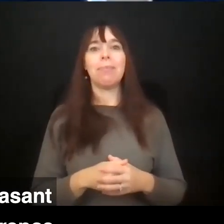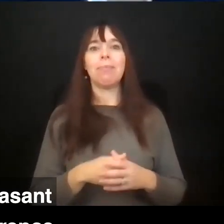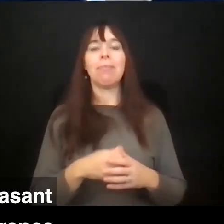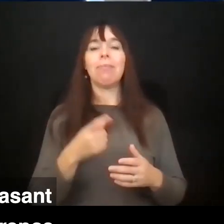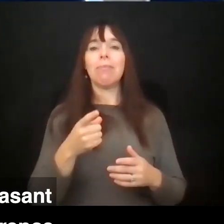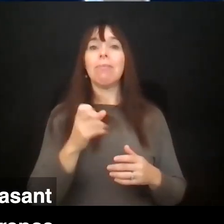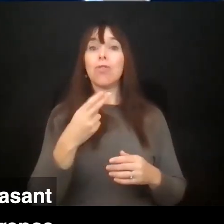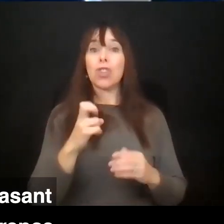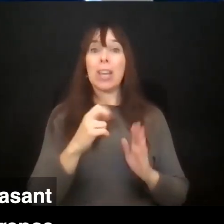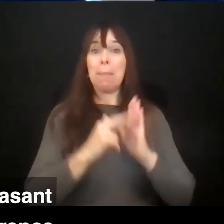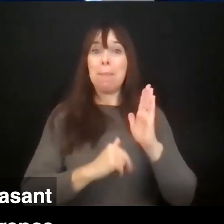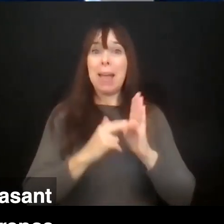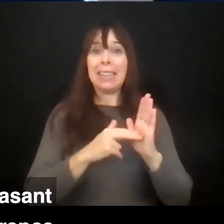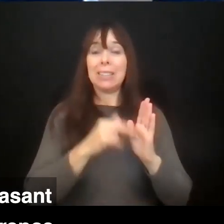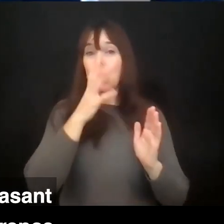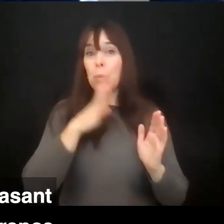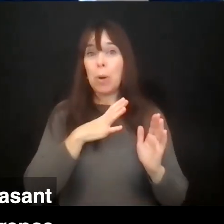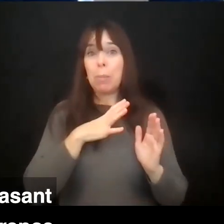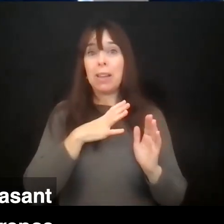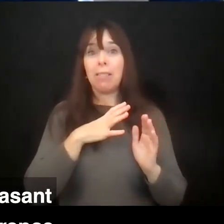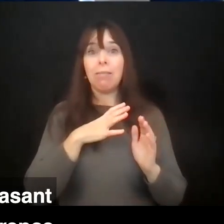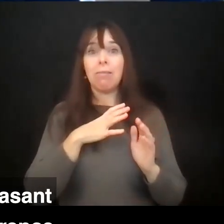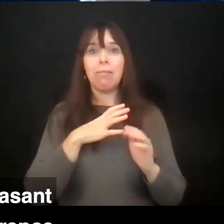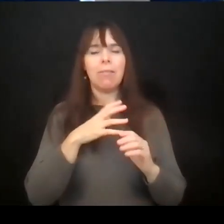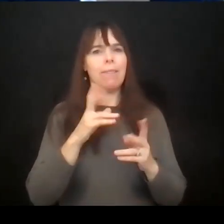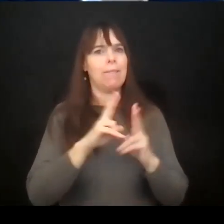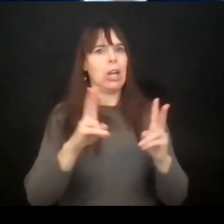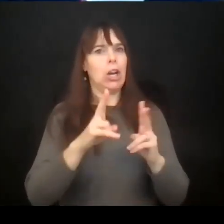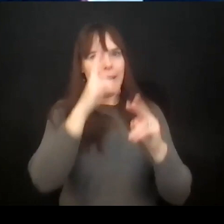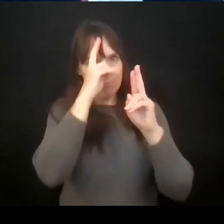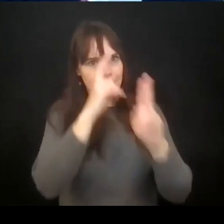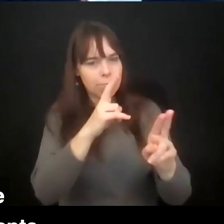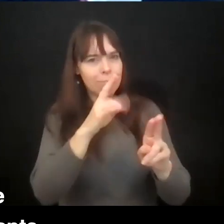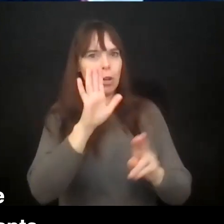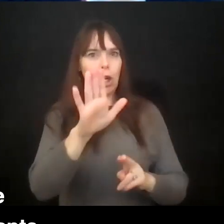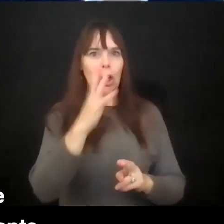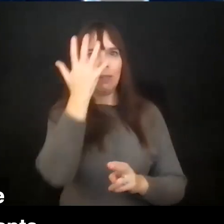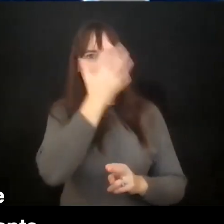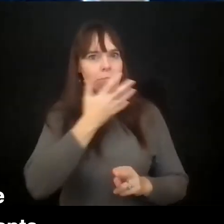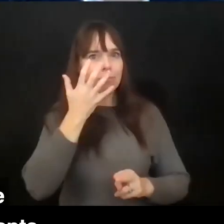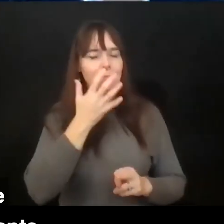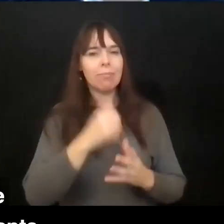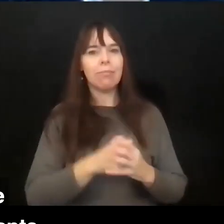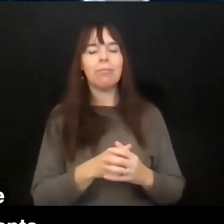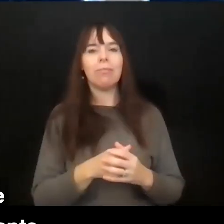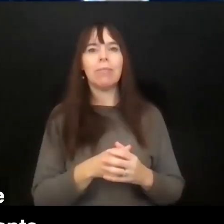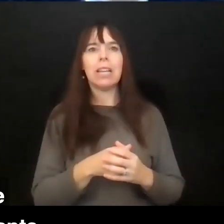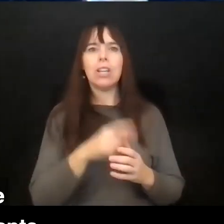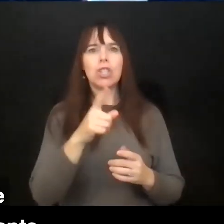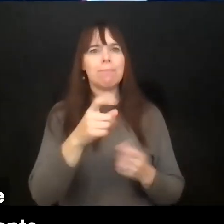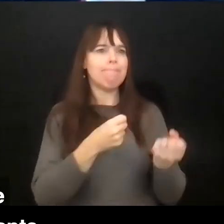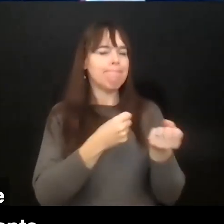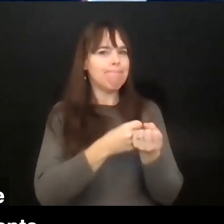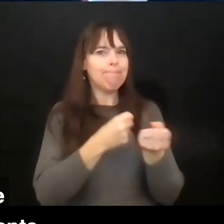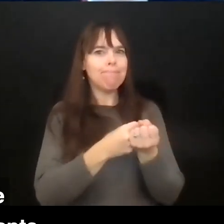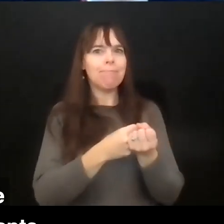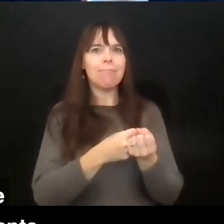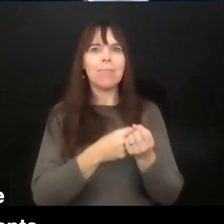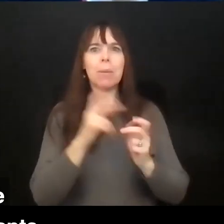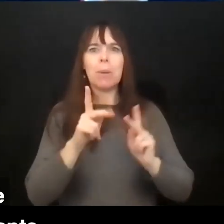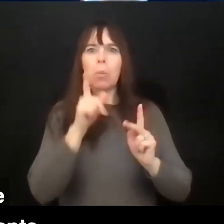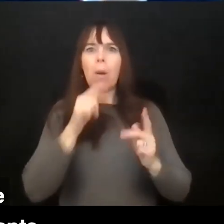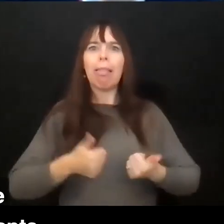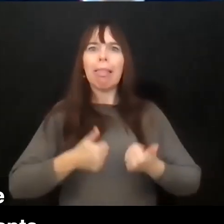this old peasant woman with great reverence. She believed in the simplicity